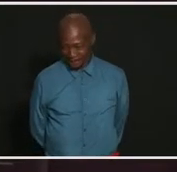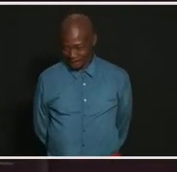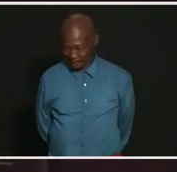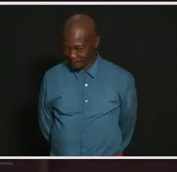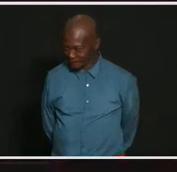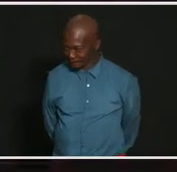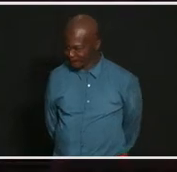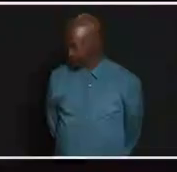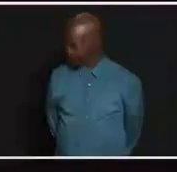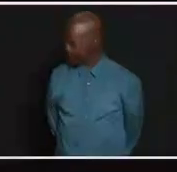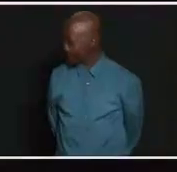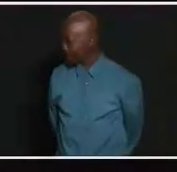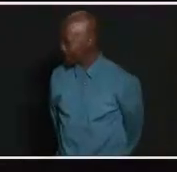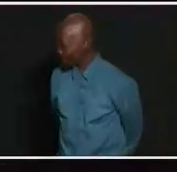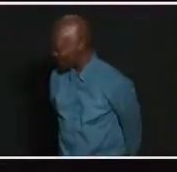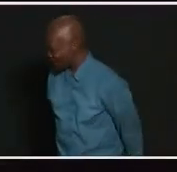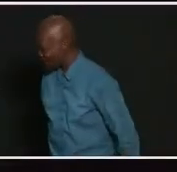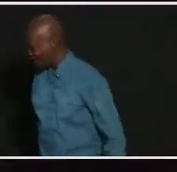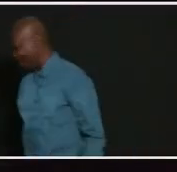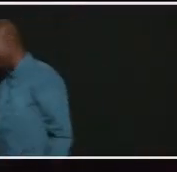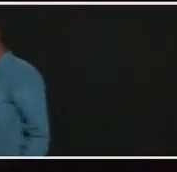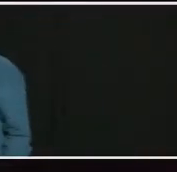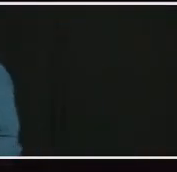will I have more time